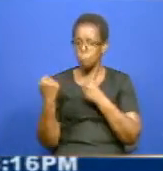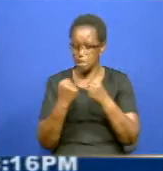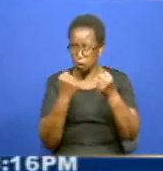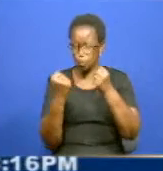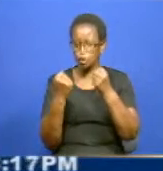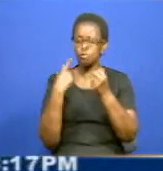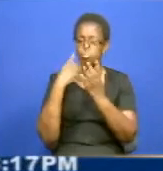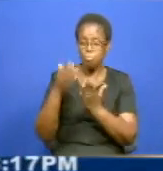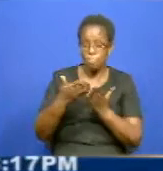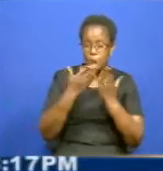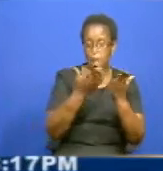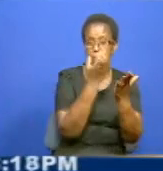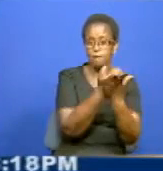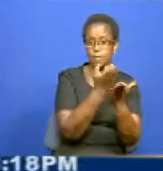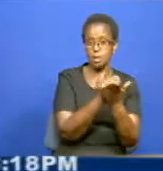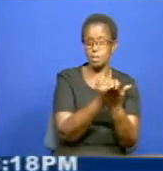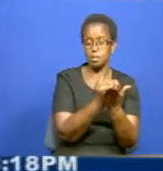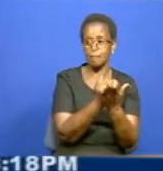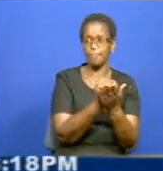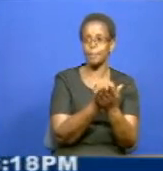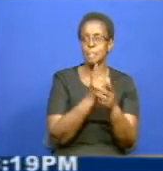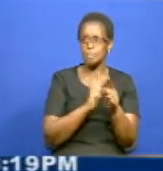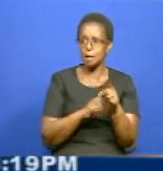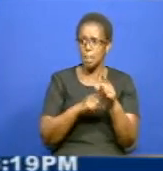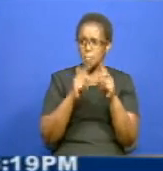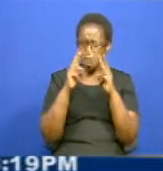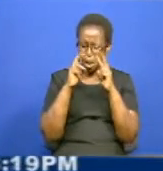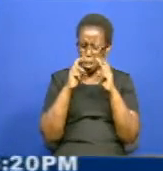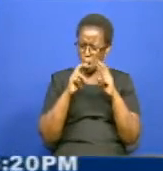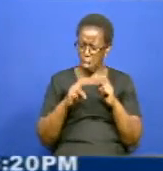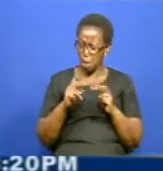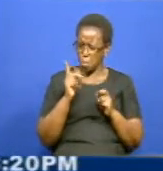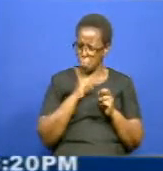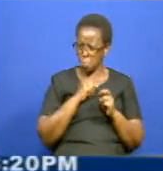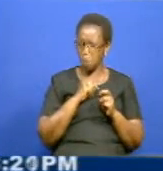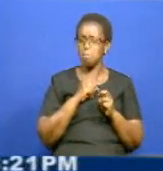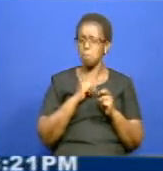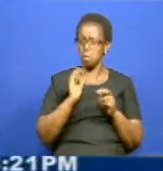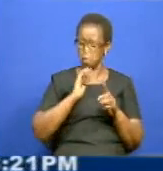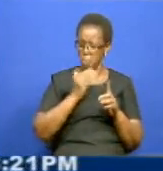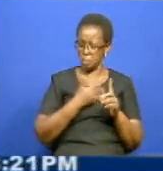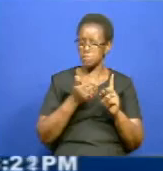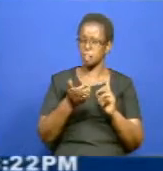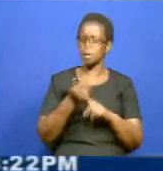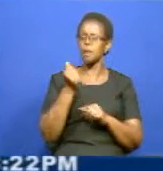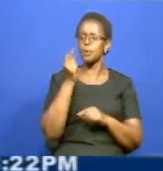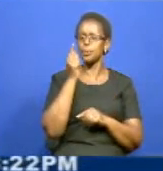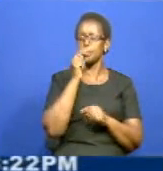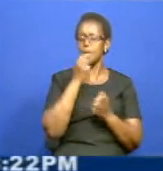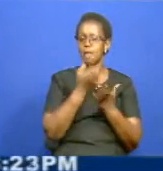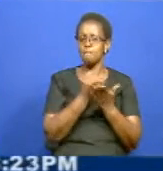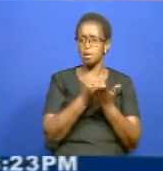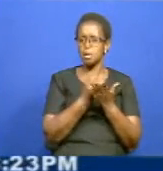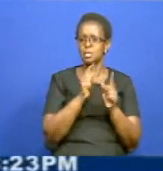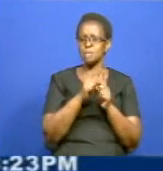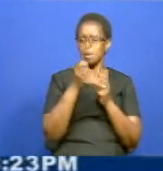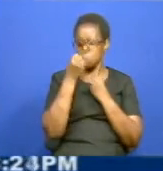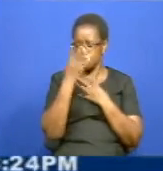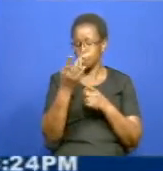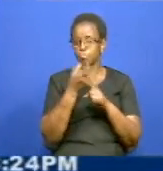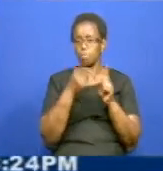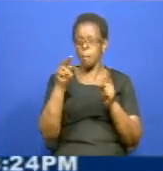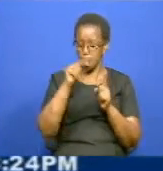Speaker. After scrutiny, the committee received evidence and information provided by the National Construction